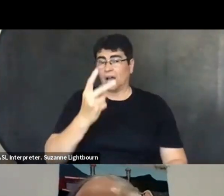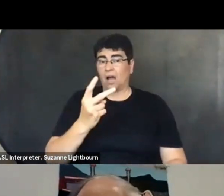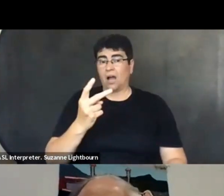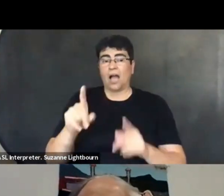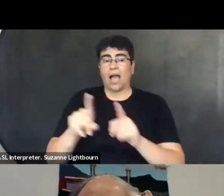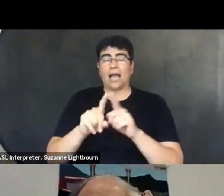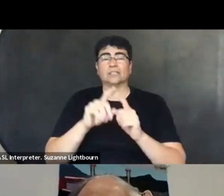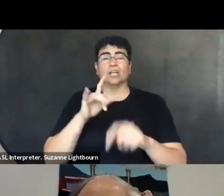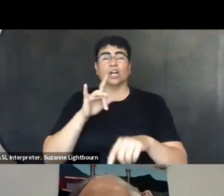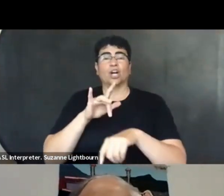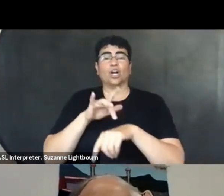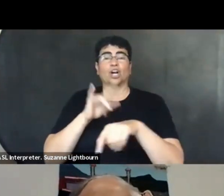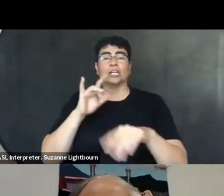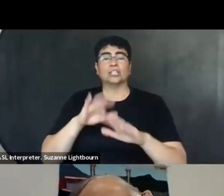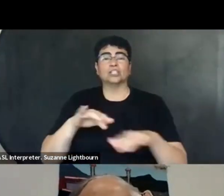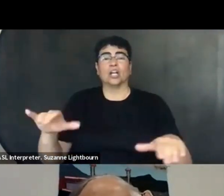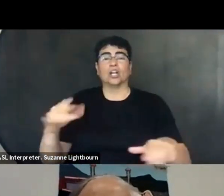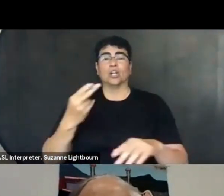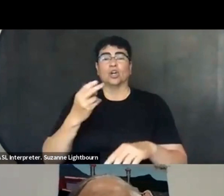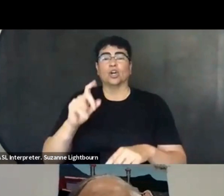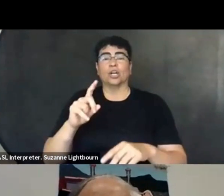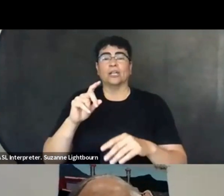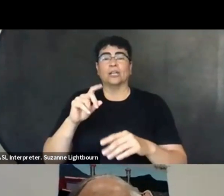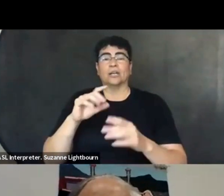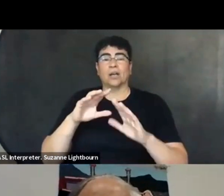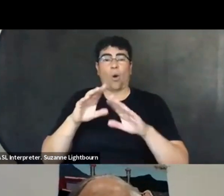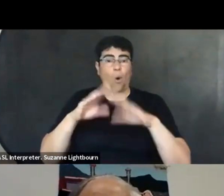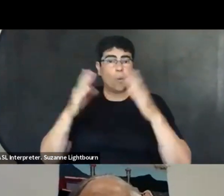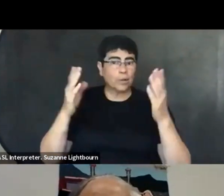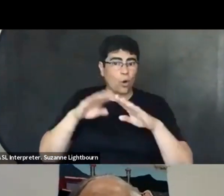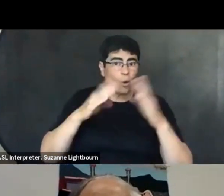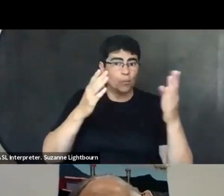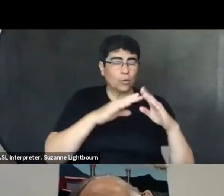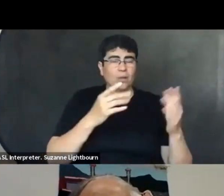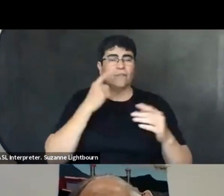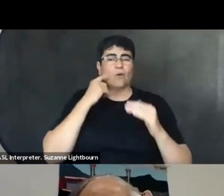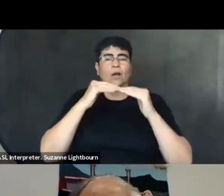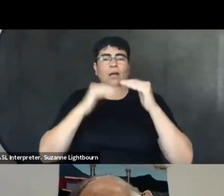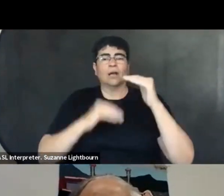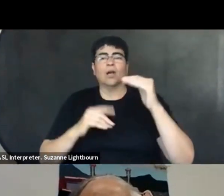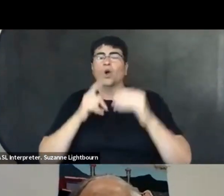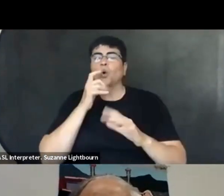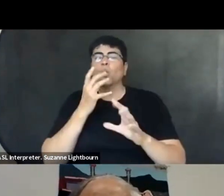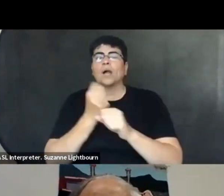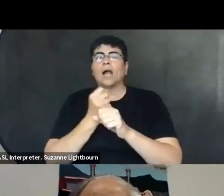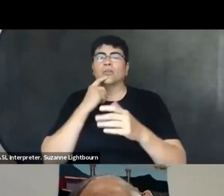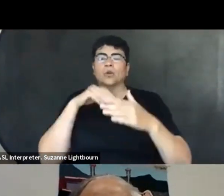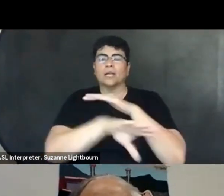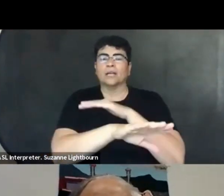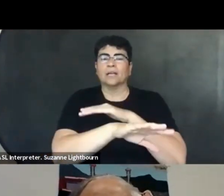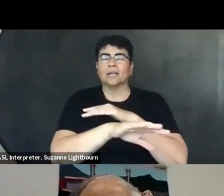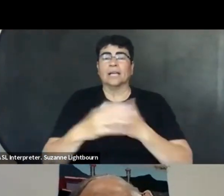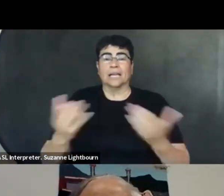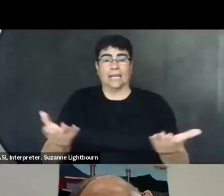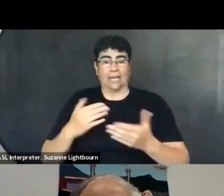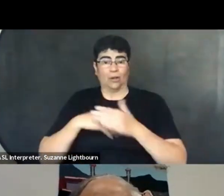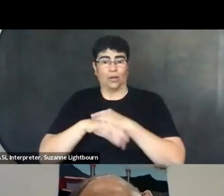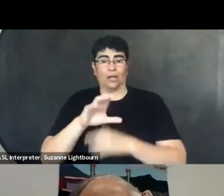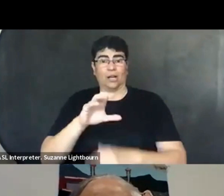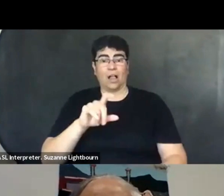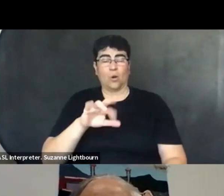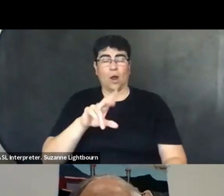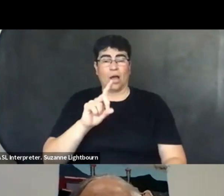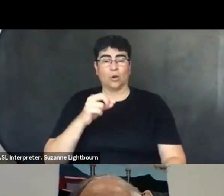childhood facilities were slowly opening up, was the inequities in terms of who got the slots. Here in Colorado, when we first